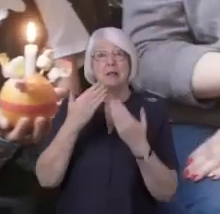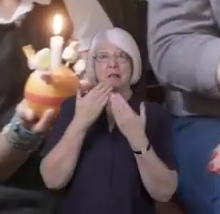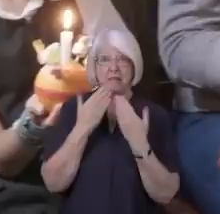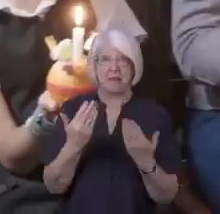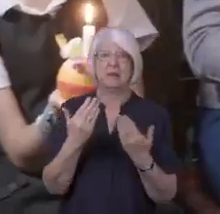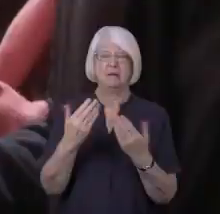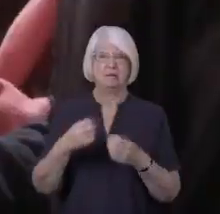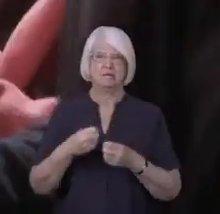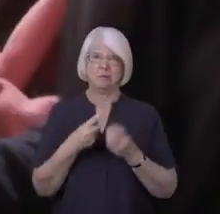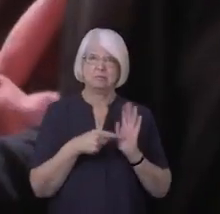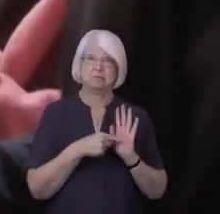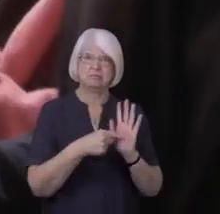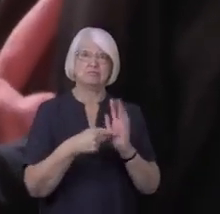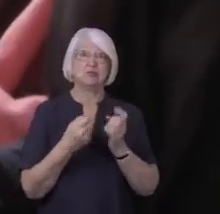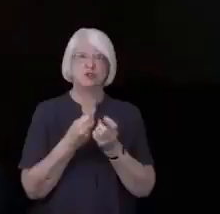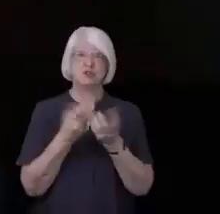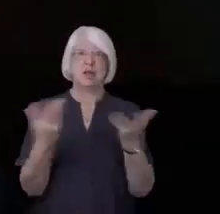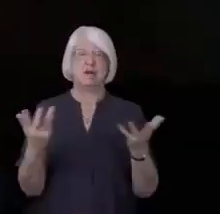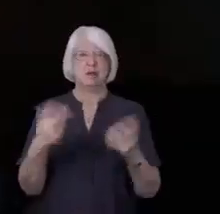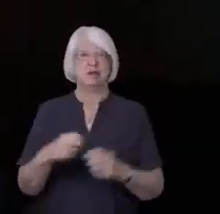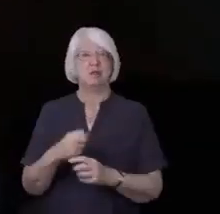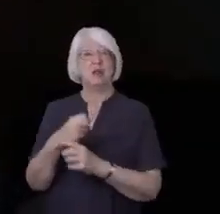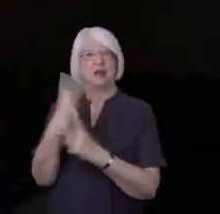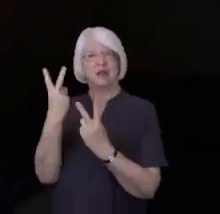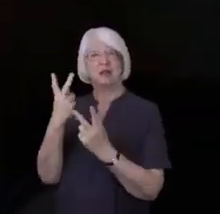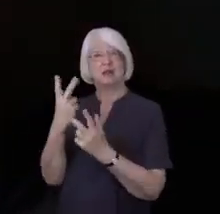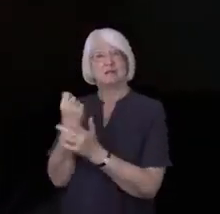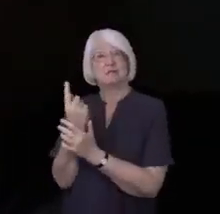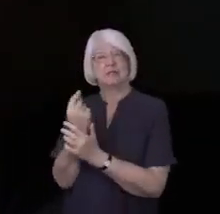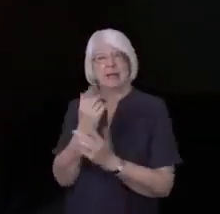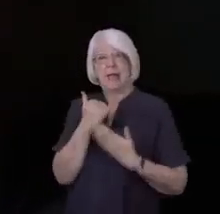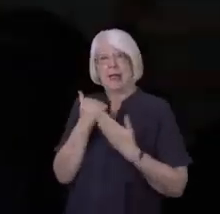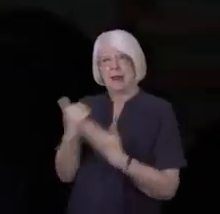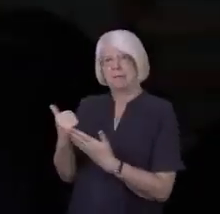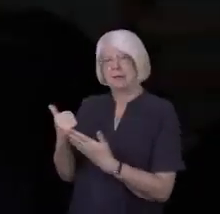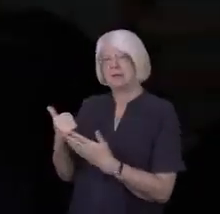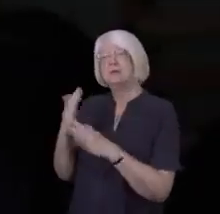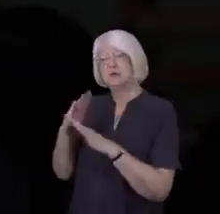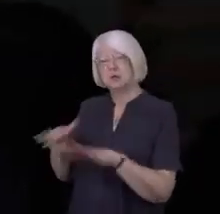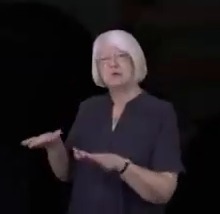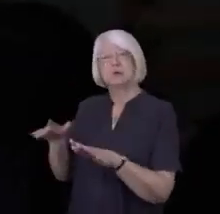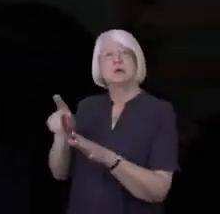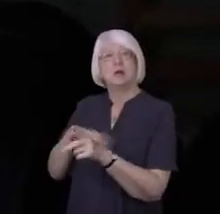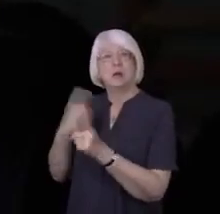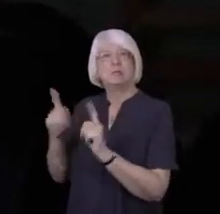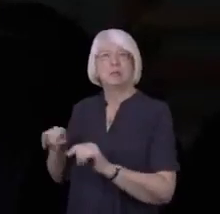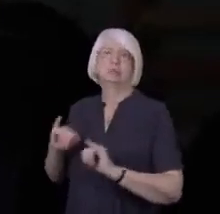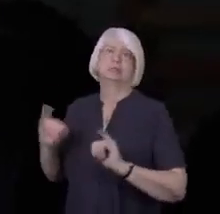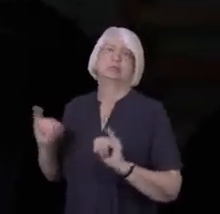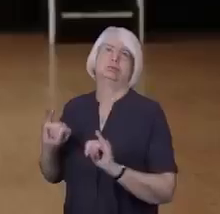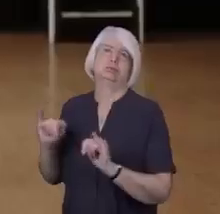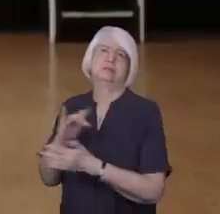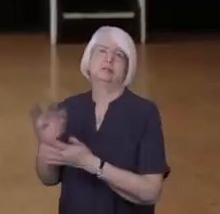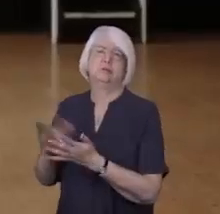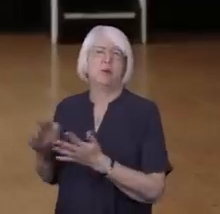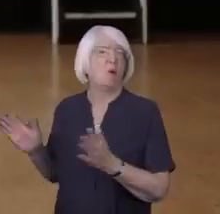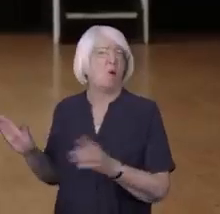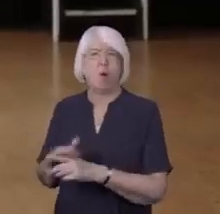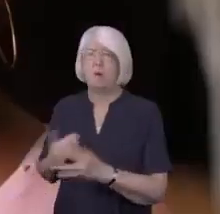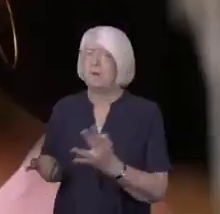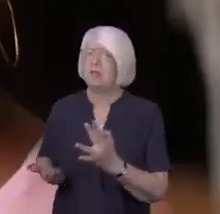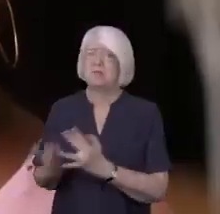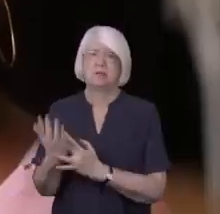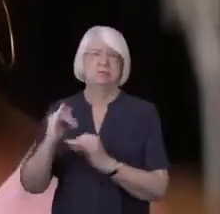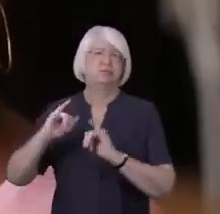Christingle and helping disadvantaged children and young people in the darkest situations. We've all been through a lot this year,